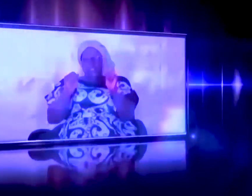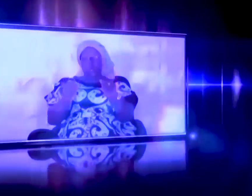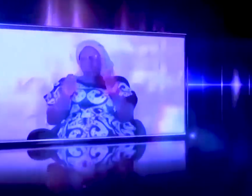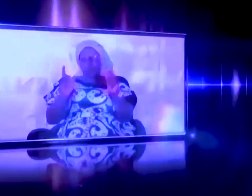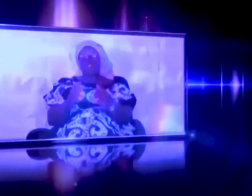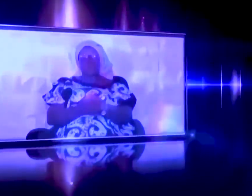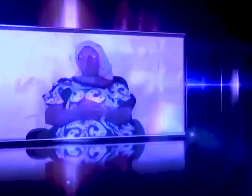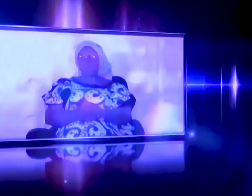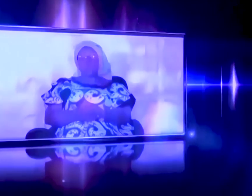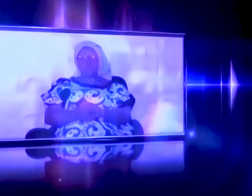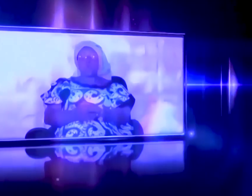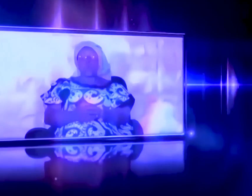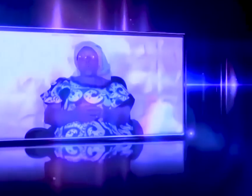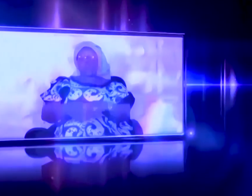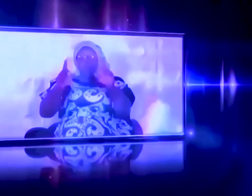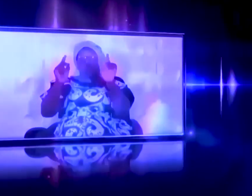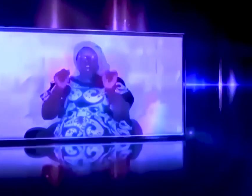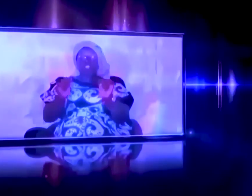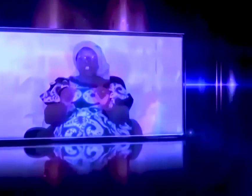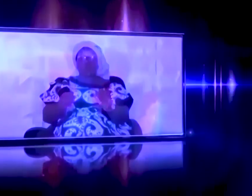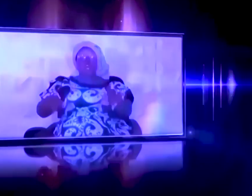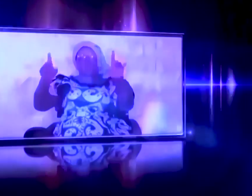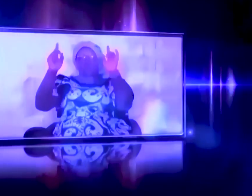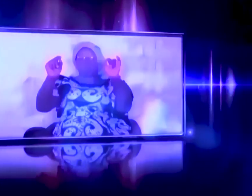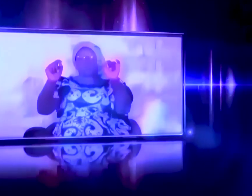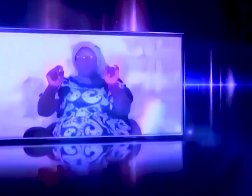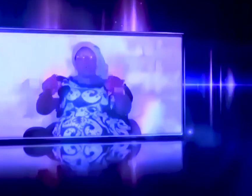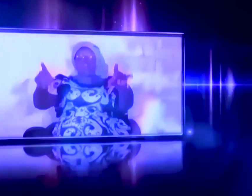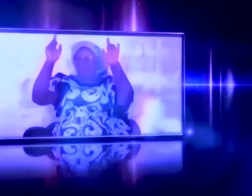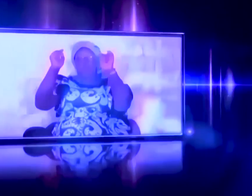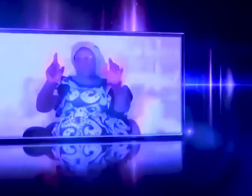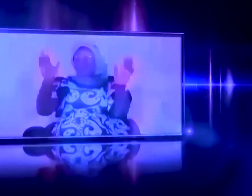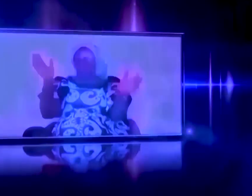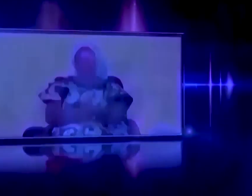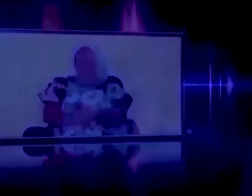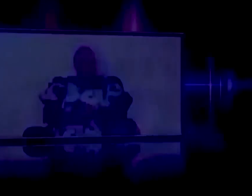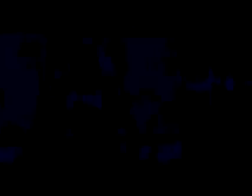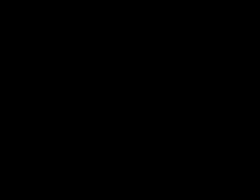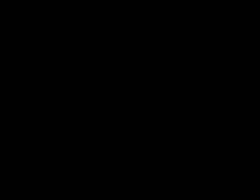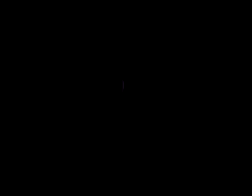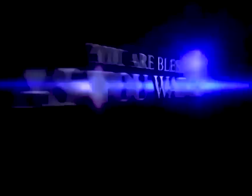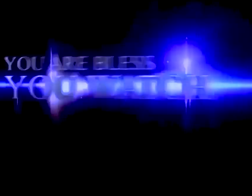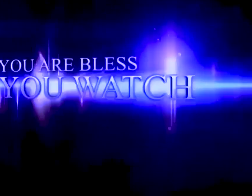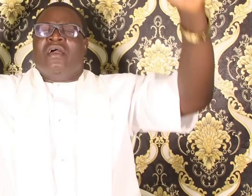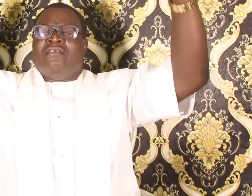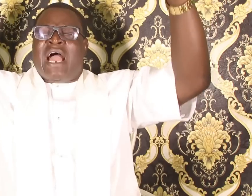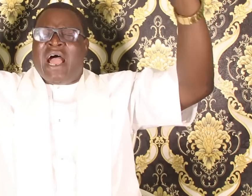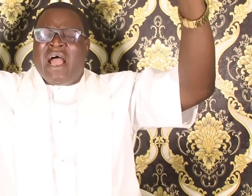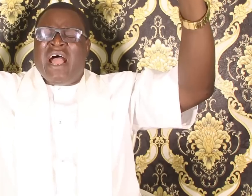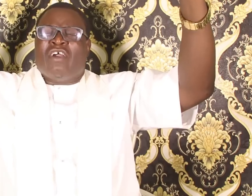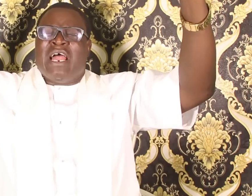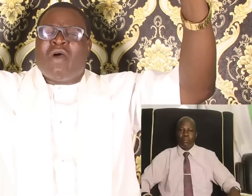fun gbogbo eda to wo mi to de ngbo mi lowo lowo loruko jesu olorun olubuku o ya ko buku fun o amen